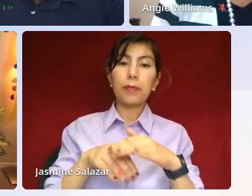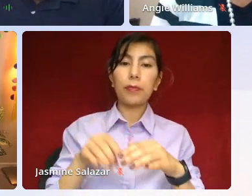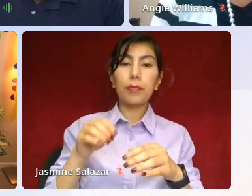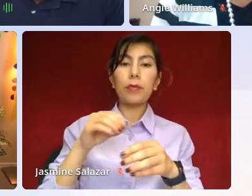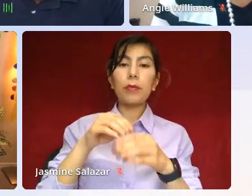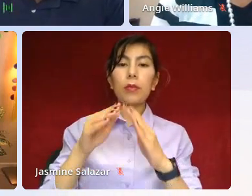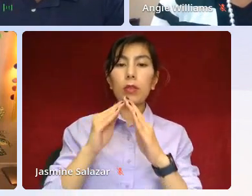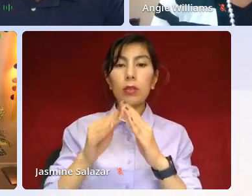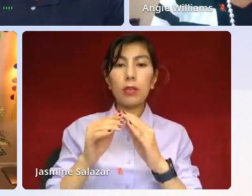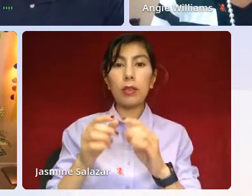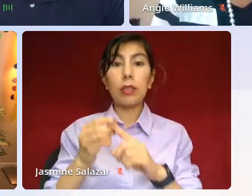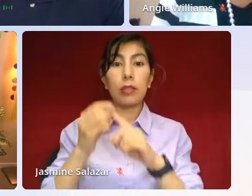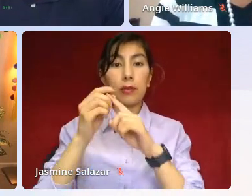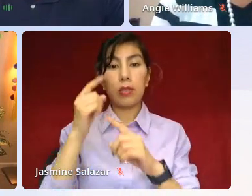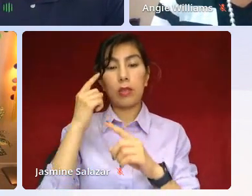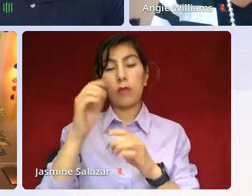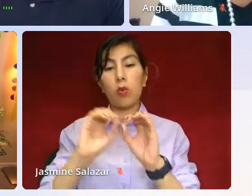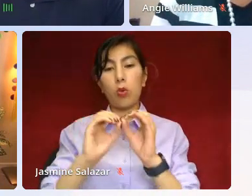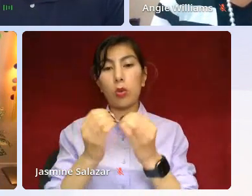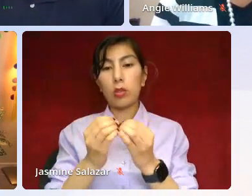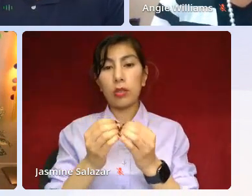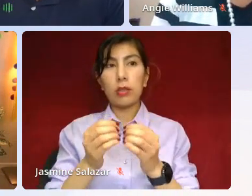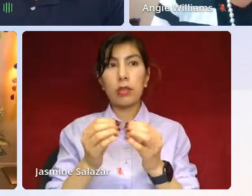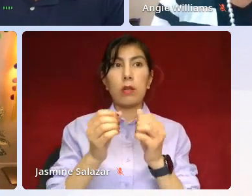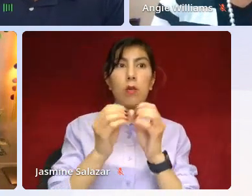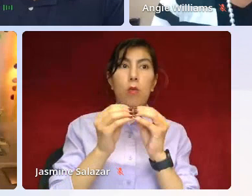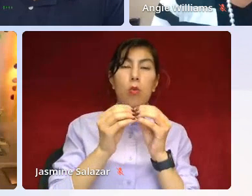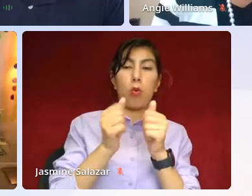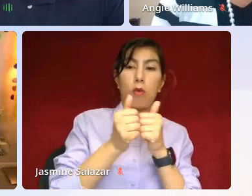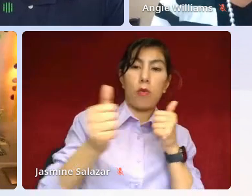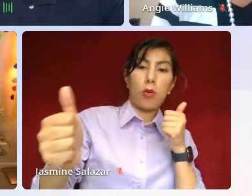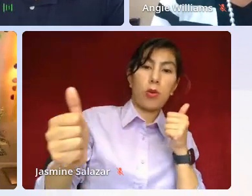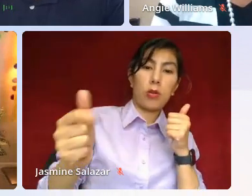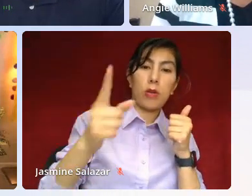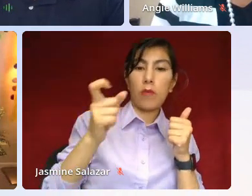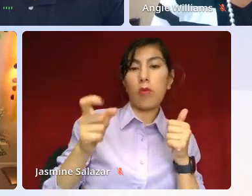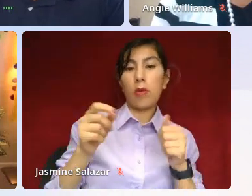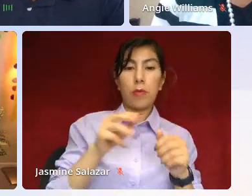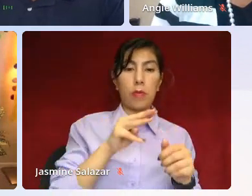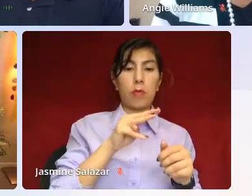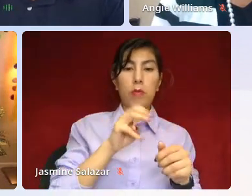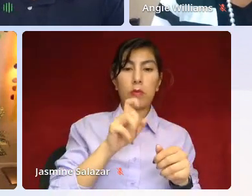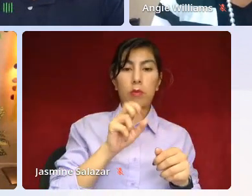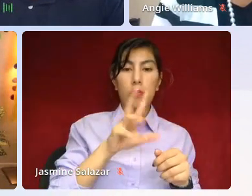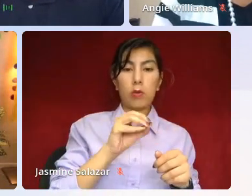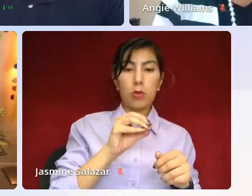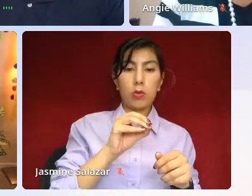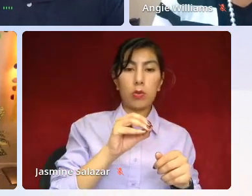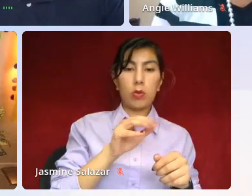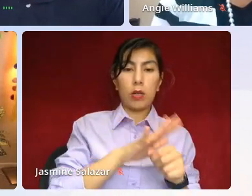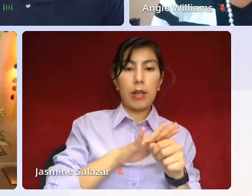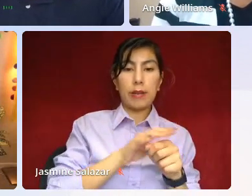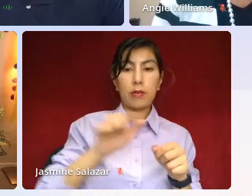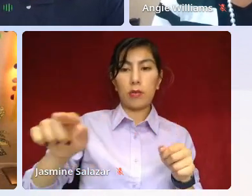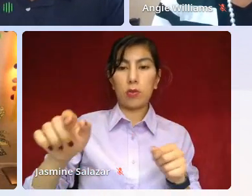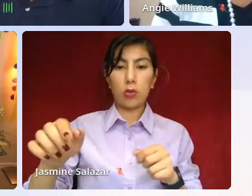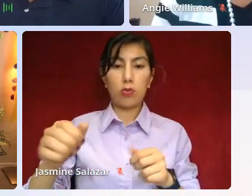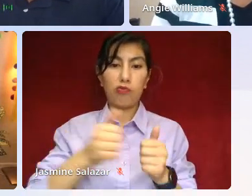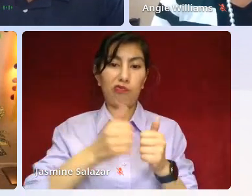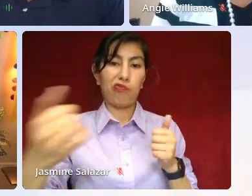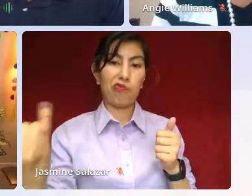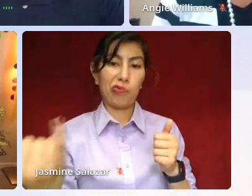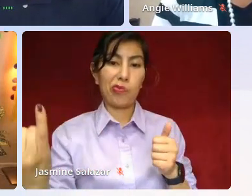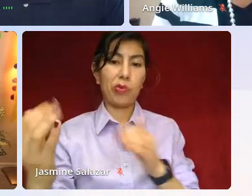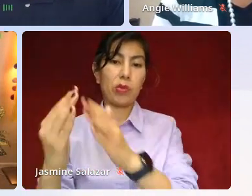for organizations even further that are from metro areas, because a lot of times, since metro areas are usually